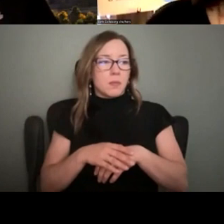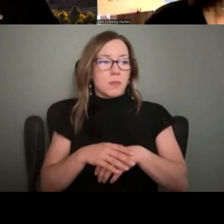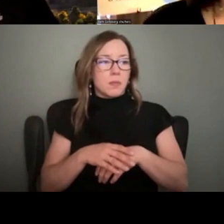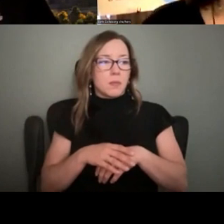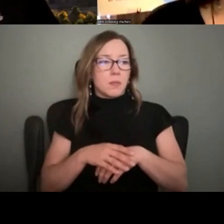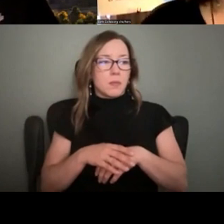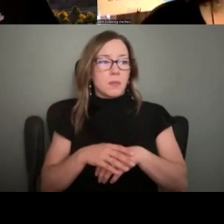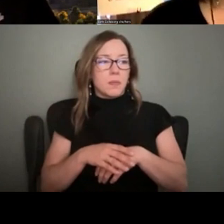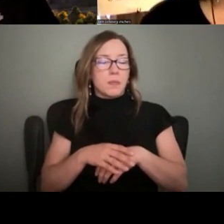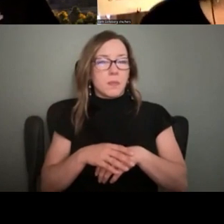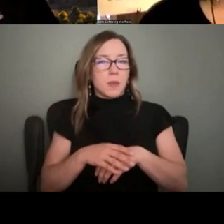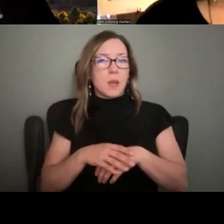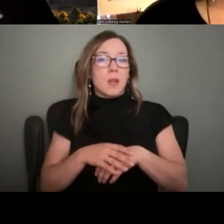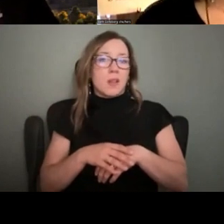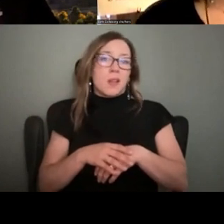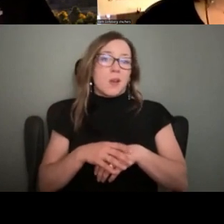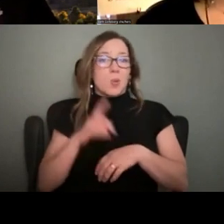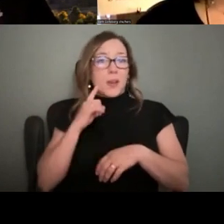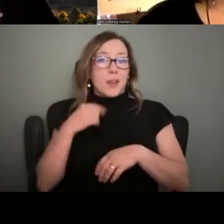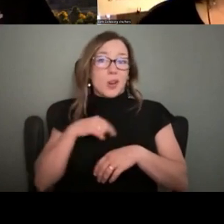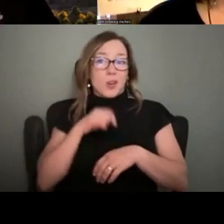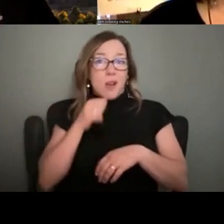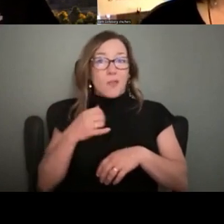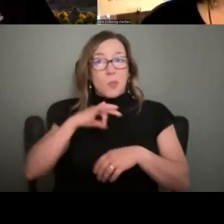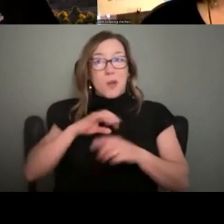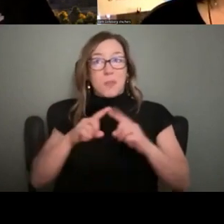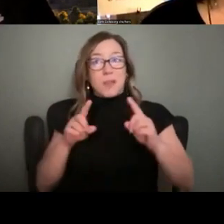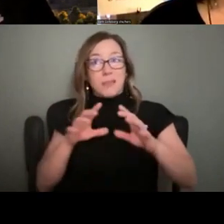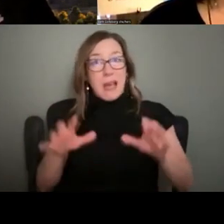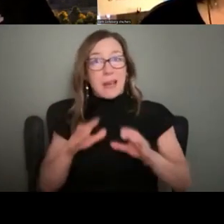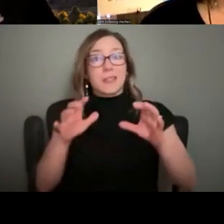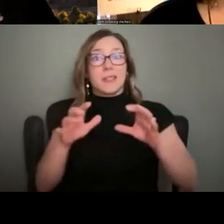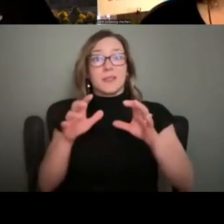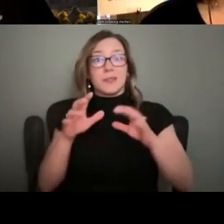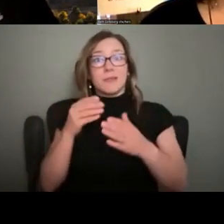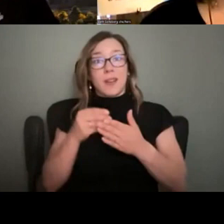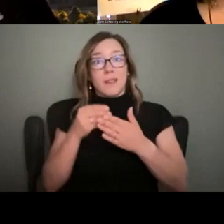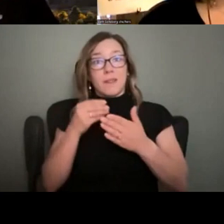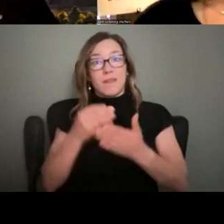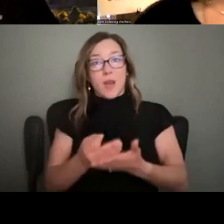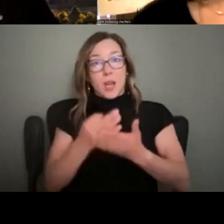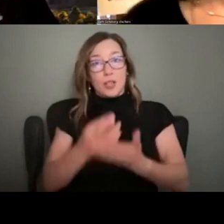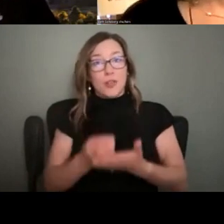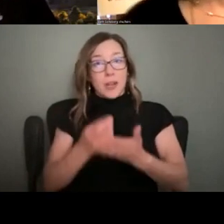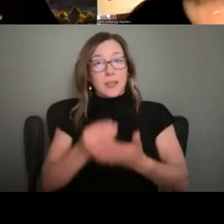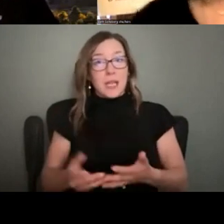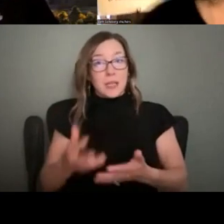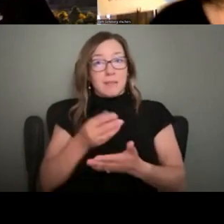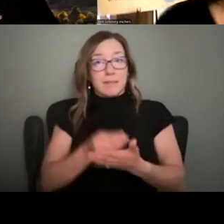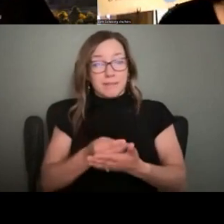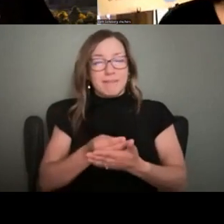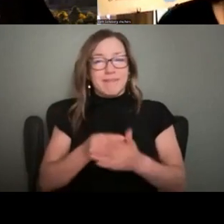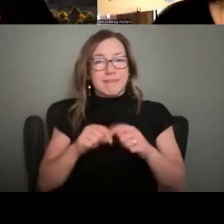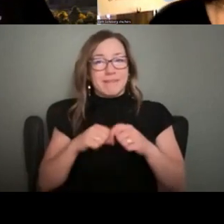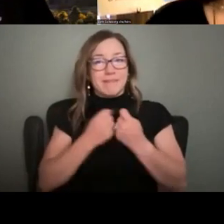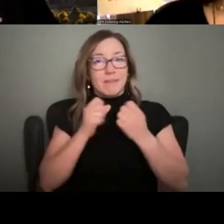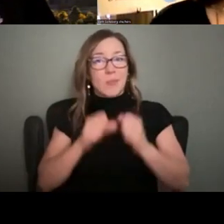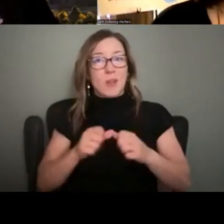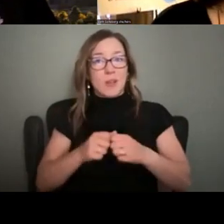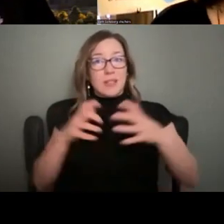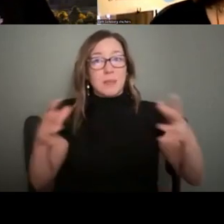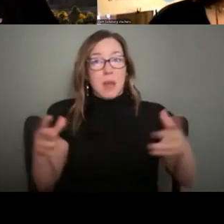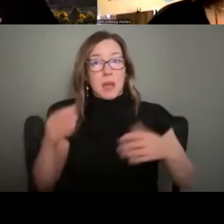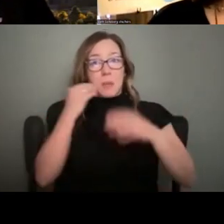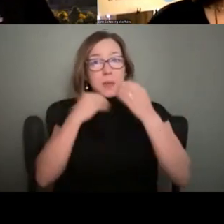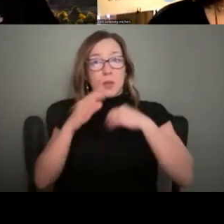for profit, but we have a pretty active fundraising team that has enabled us to, you know, to expand Meals on Wheels,